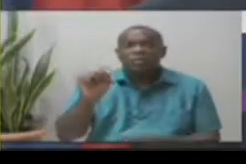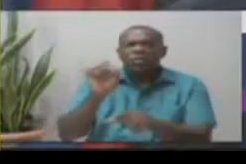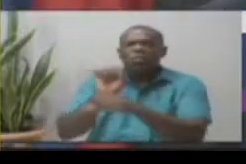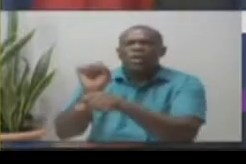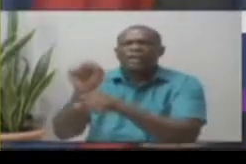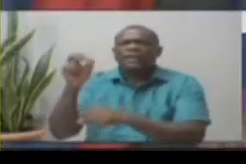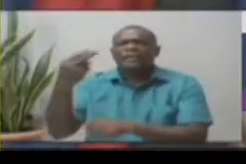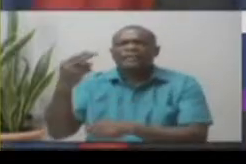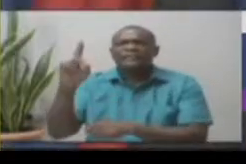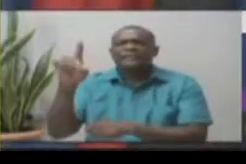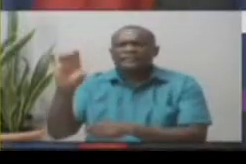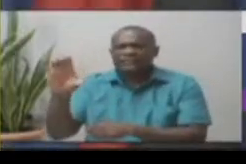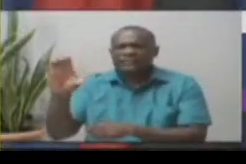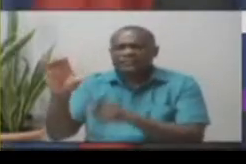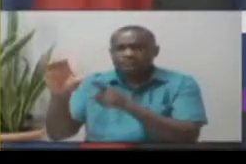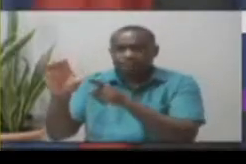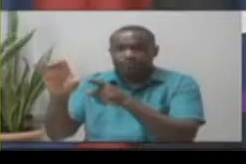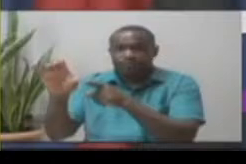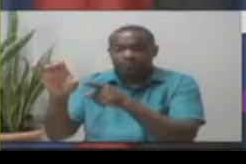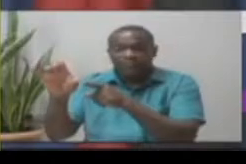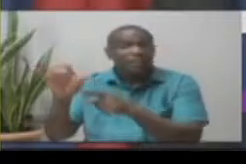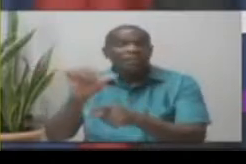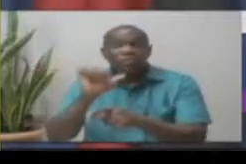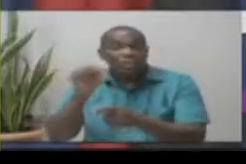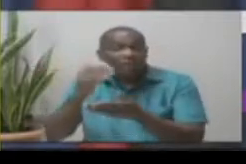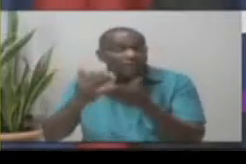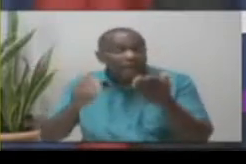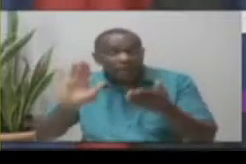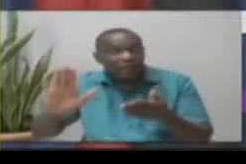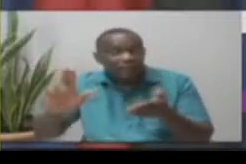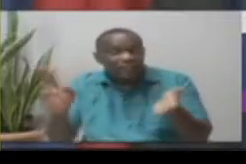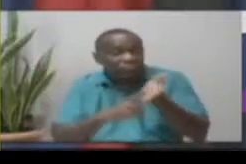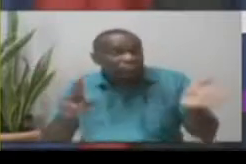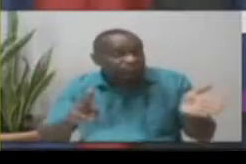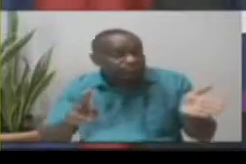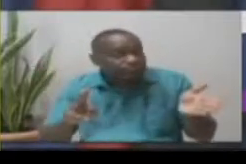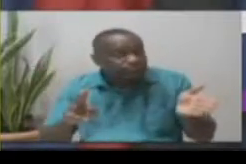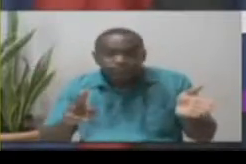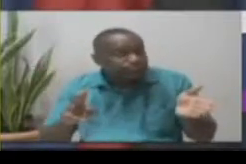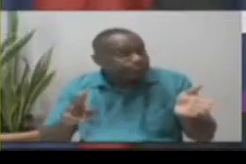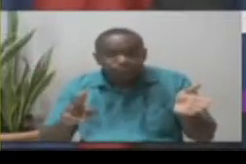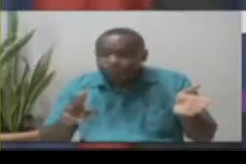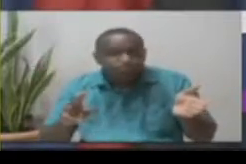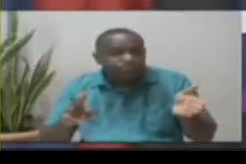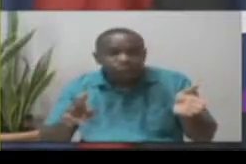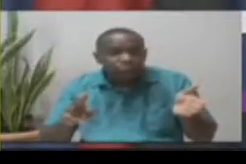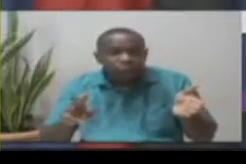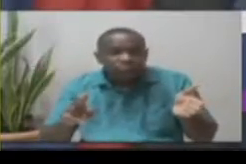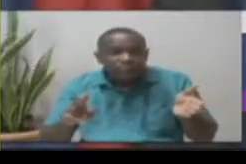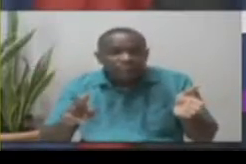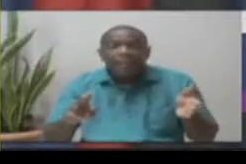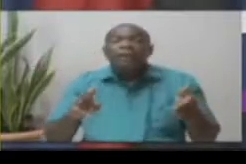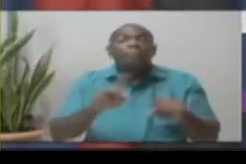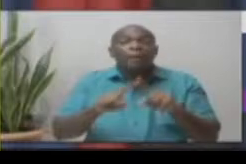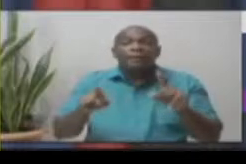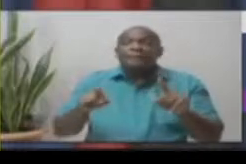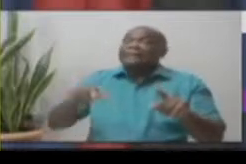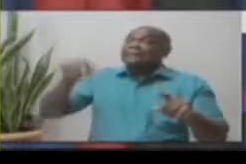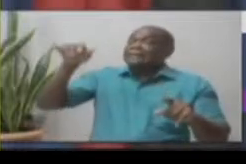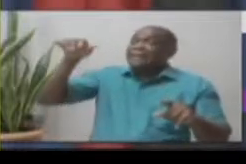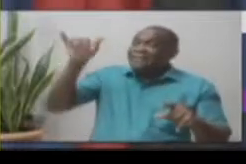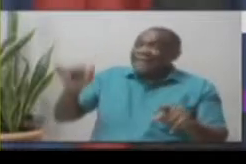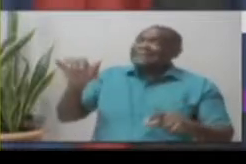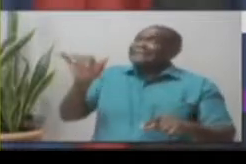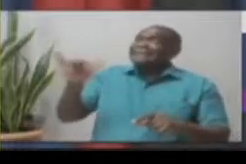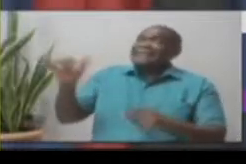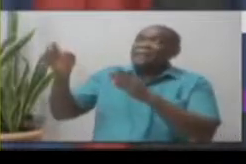same person saying that I said that in my government, no minister will buy a luxury car. I said no such